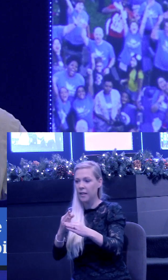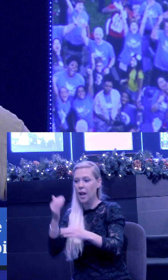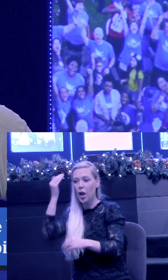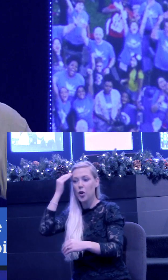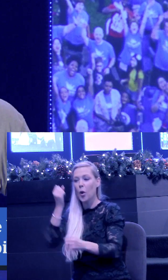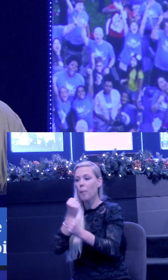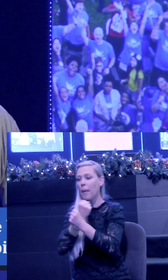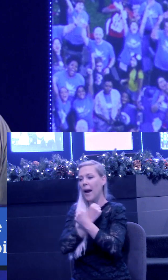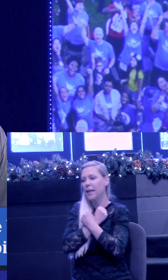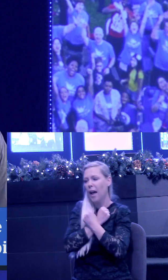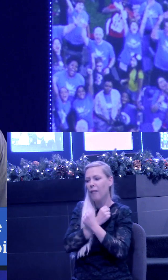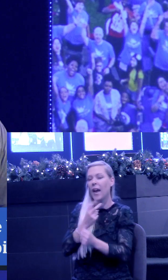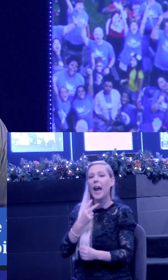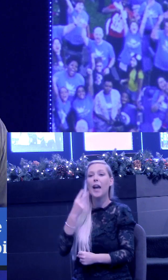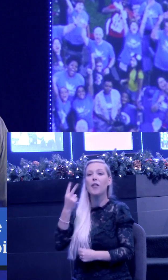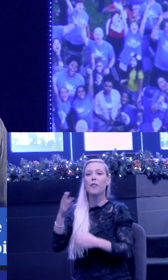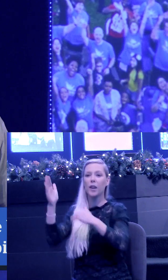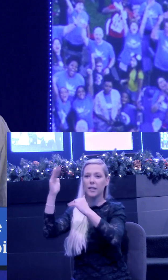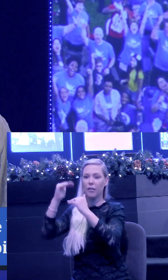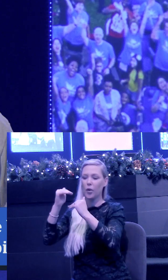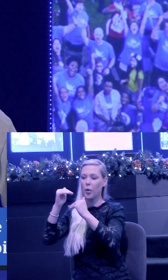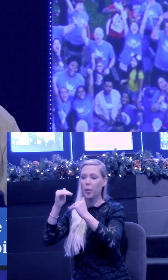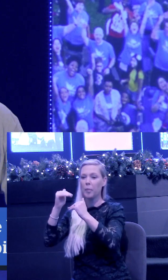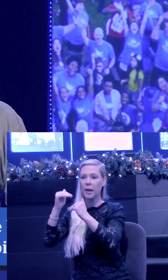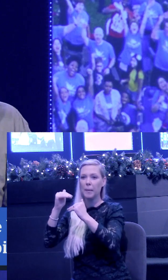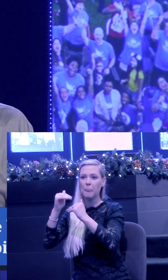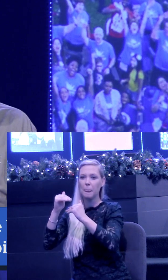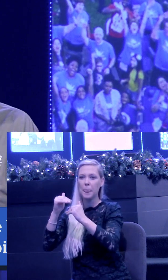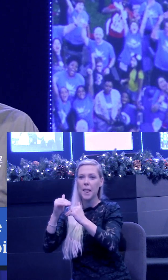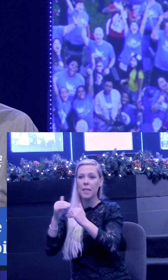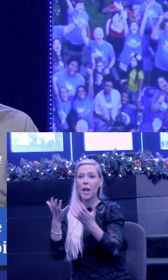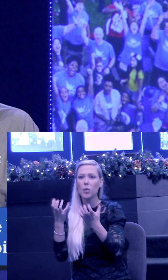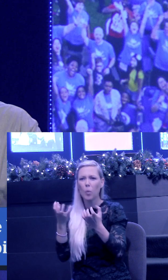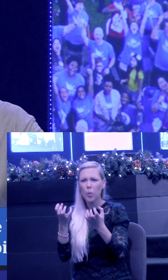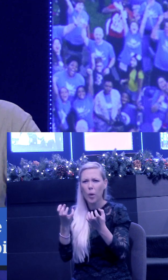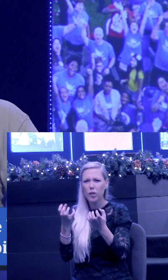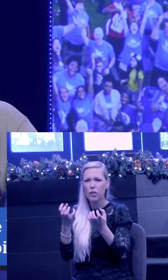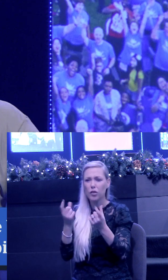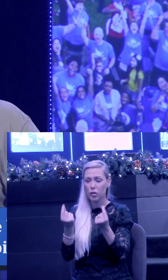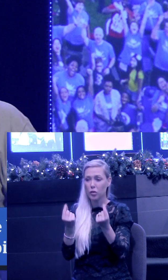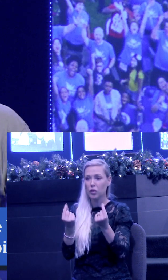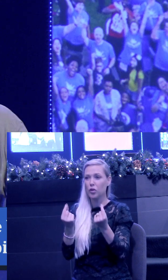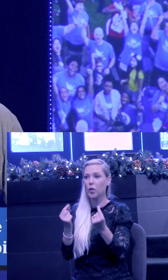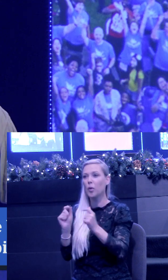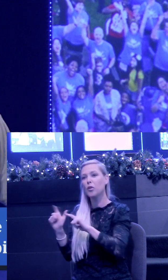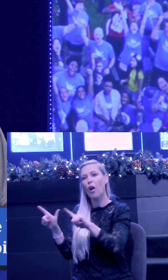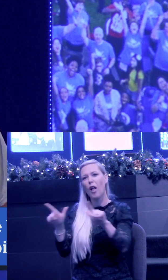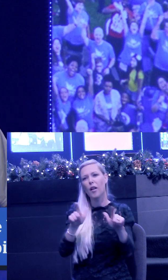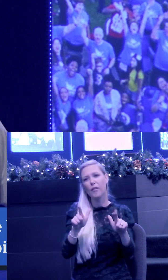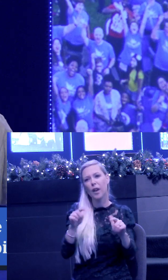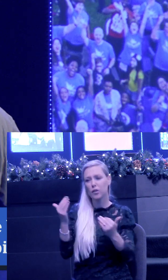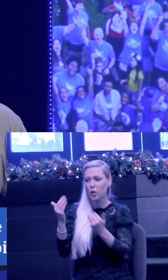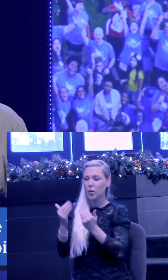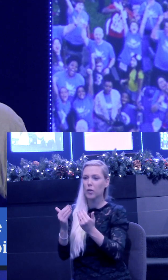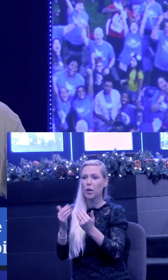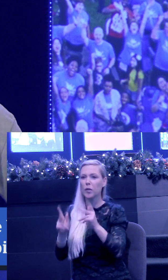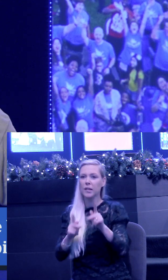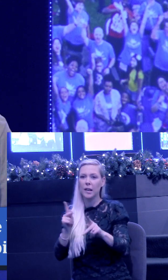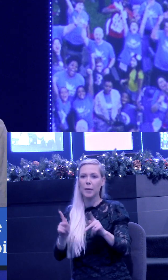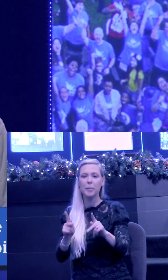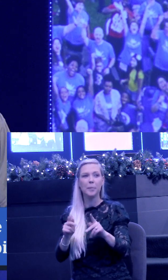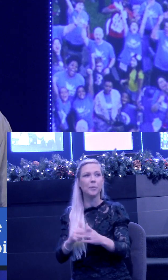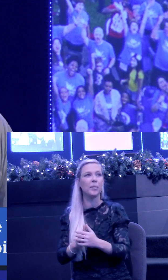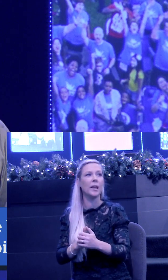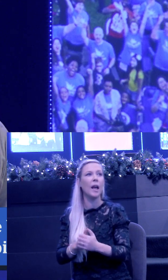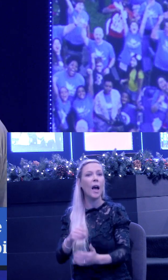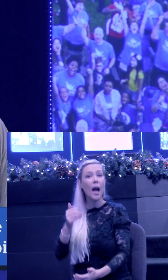voice of hope. That's what we want to be to those who are around us here in South Florida. And I know that is the heart of so many of you. And I just want you to